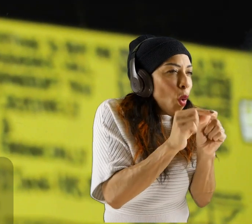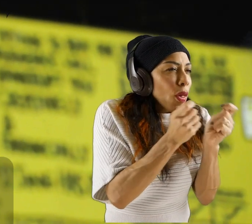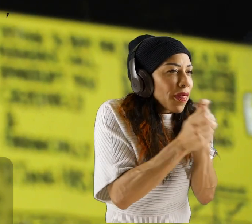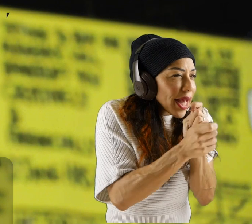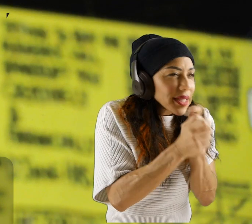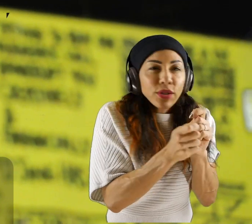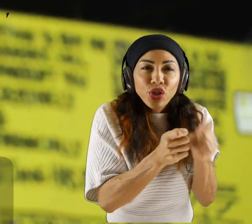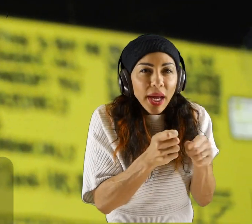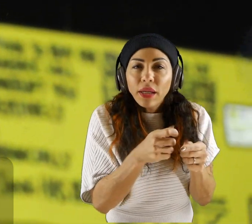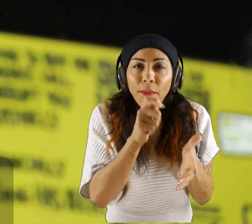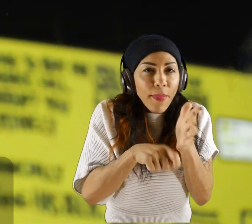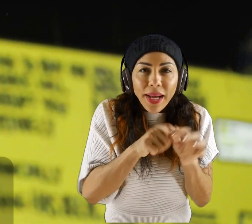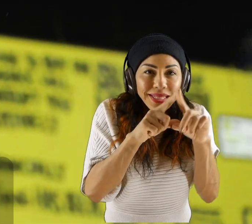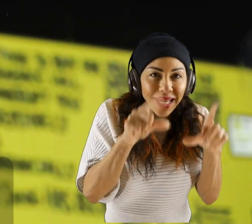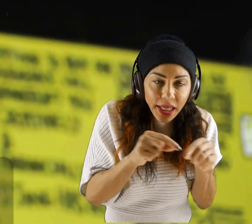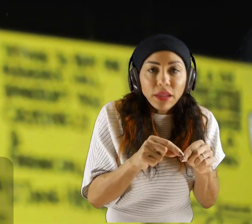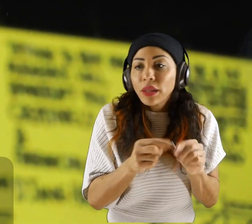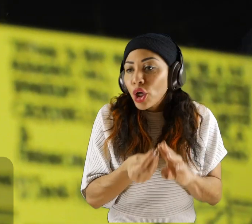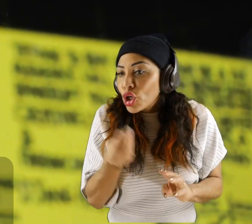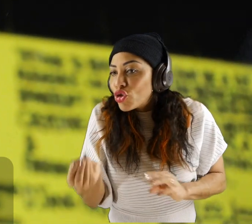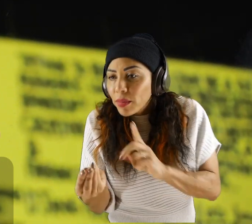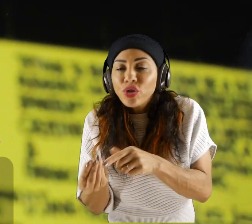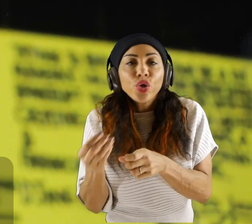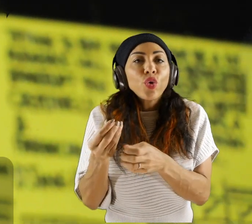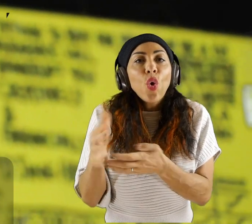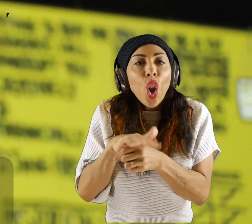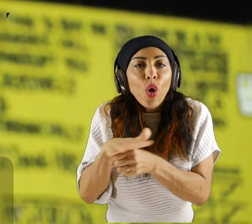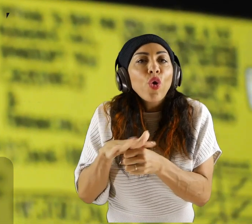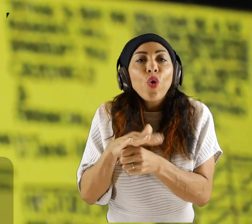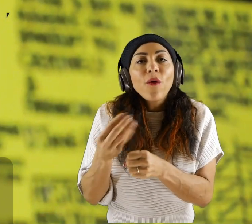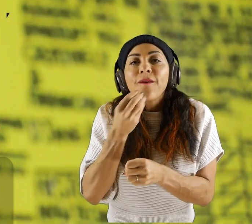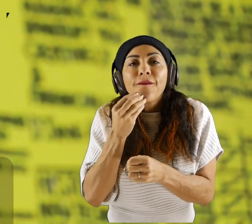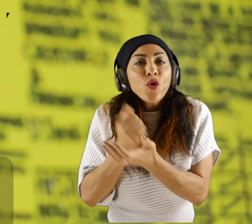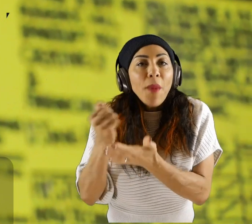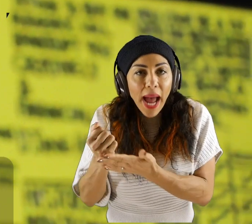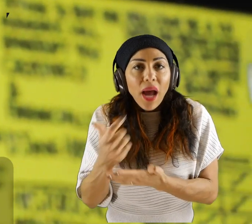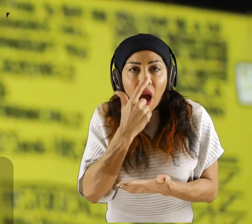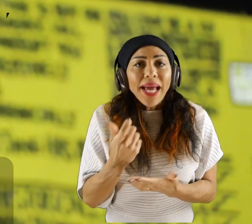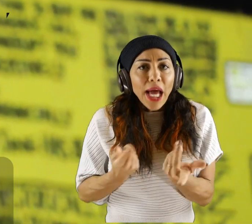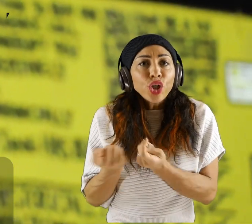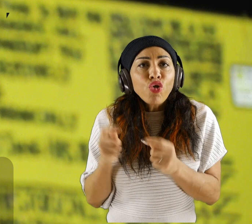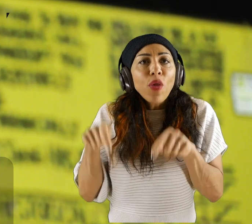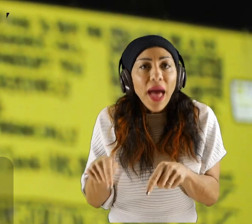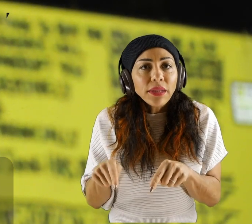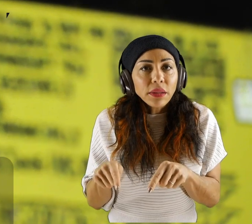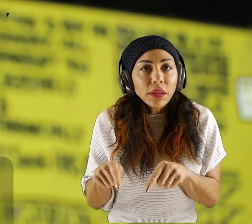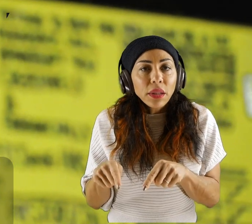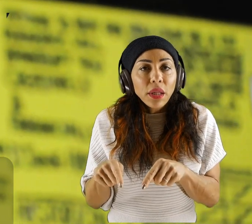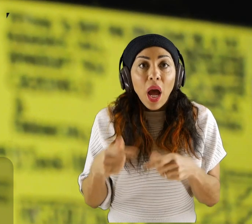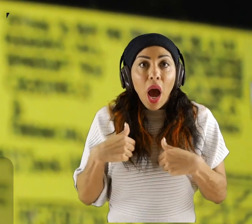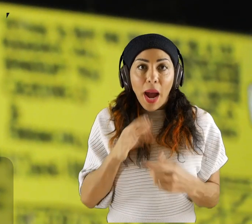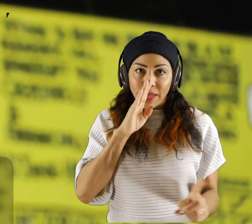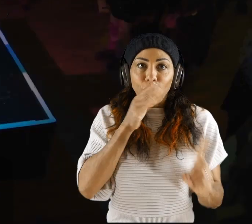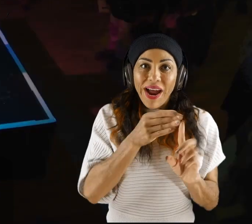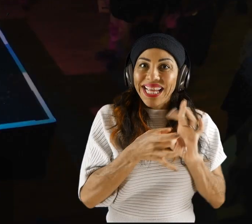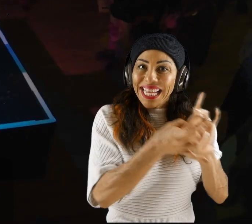tickets, contributing to your local food bank, whatever it's going to be. And those are the things that I can control. And those are the things I'm directly engaged